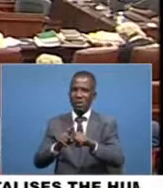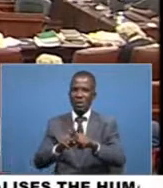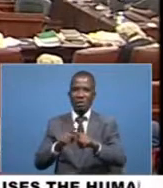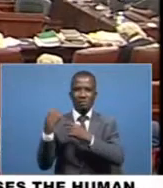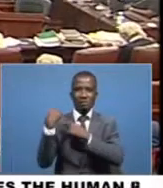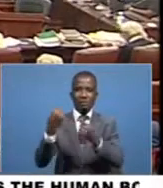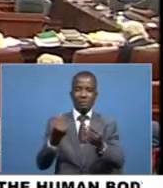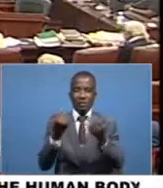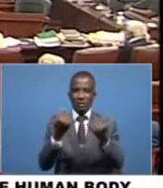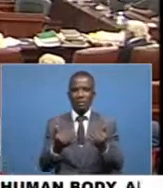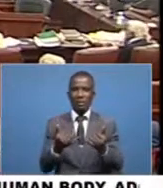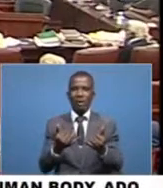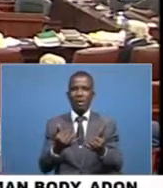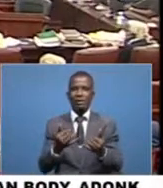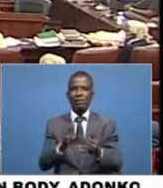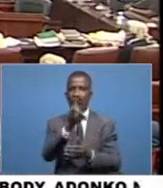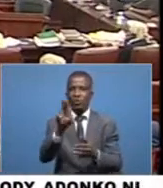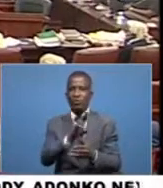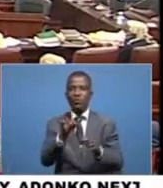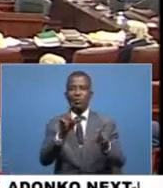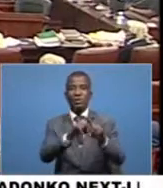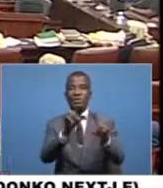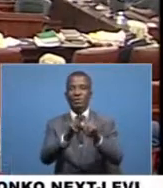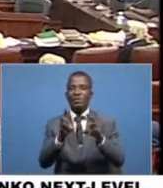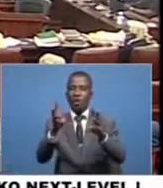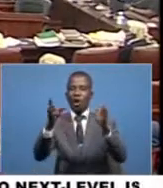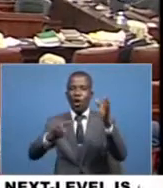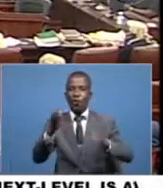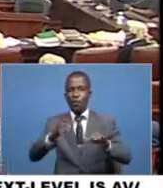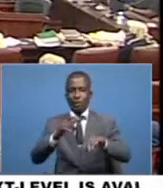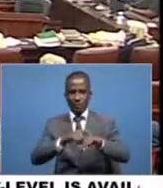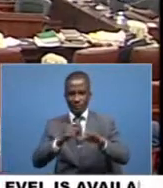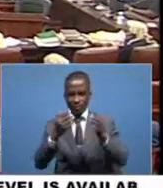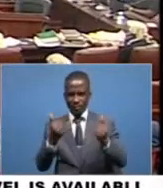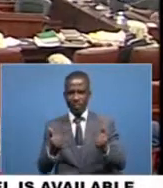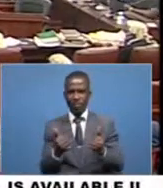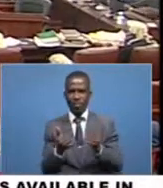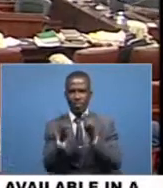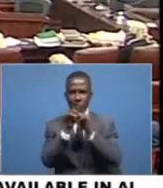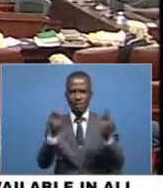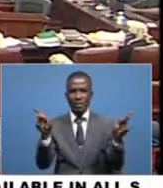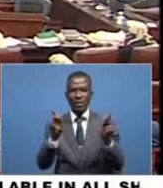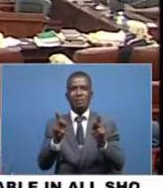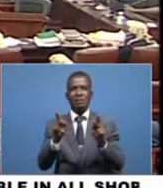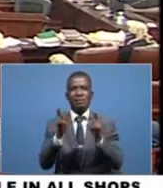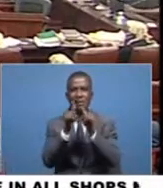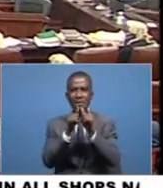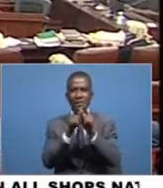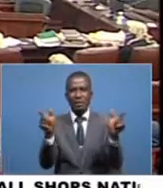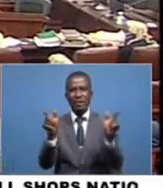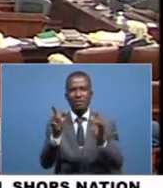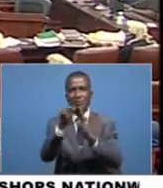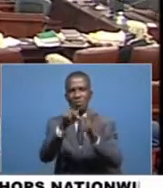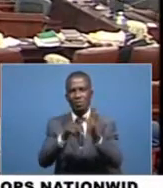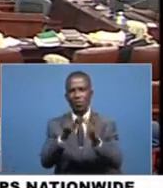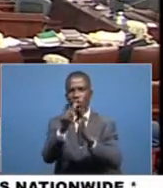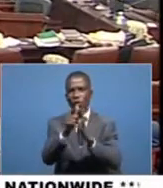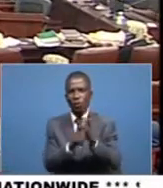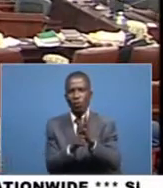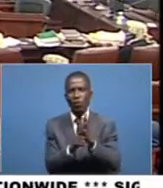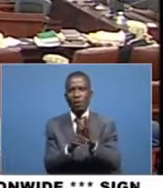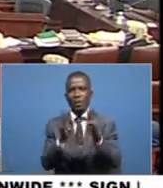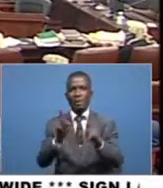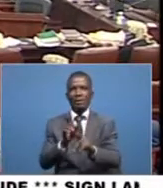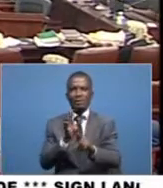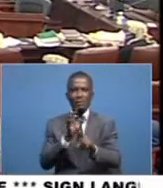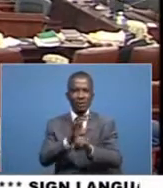case law and has been applied in several cases in our courts. The general principle of law is that a party cannot be compelled to adduce evidence in a